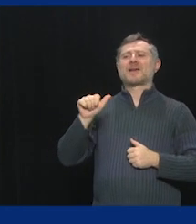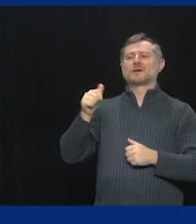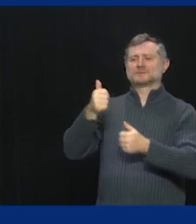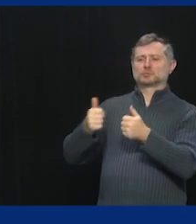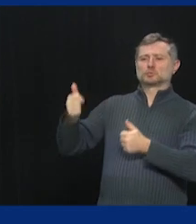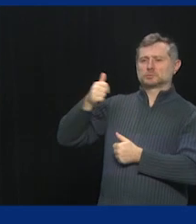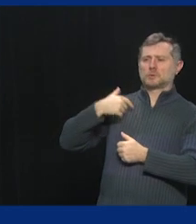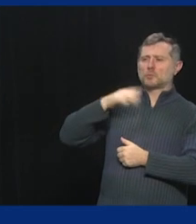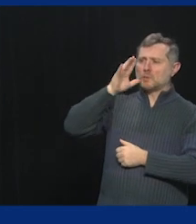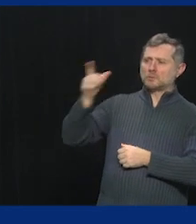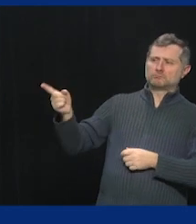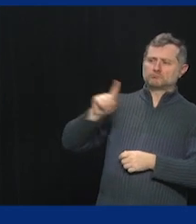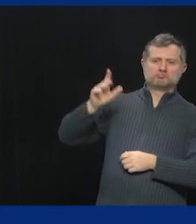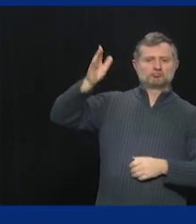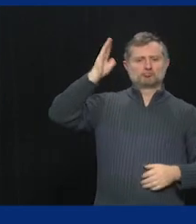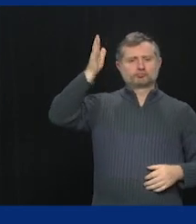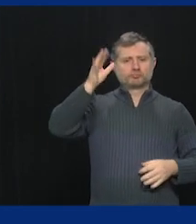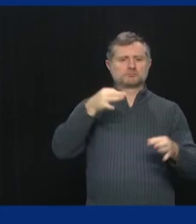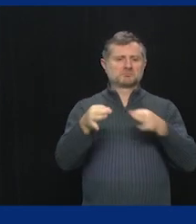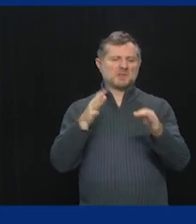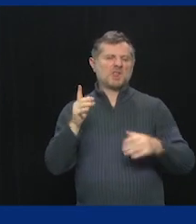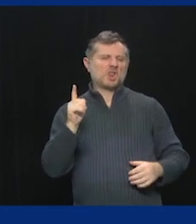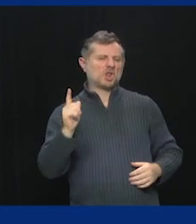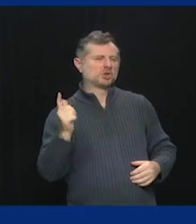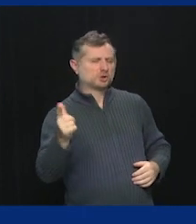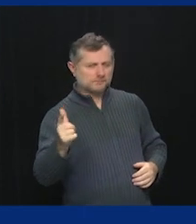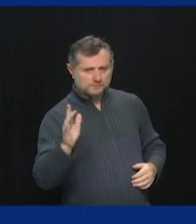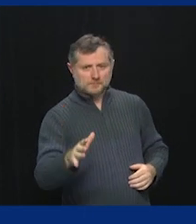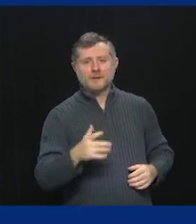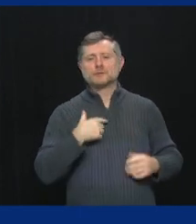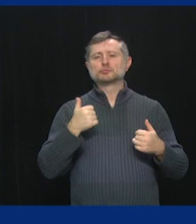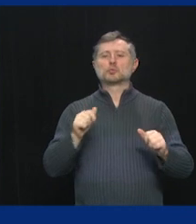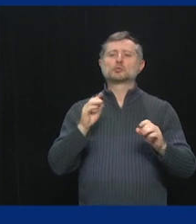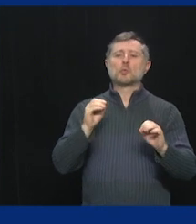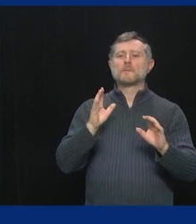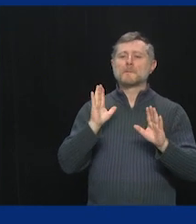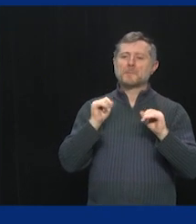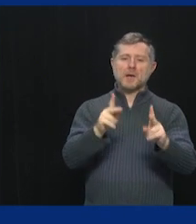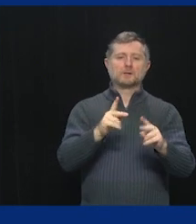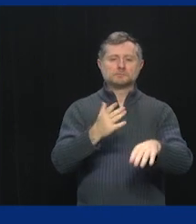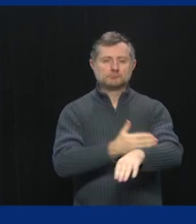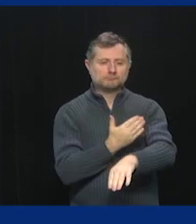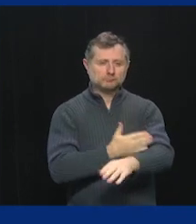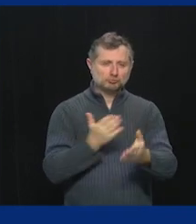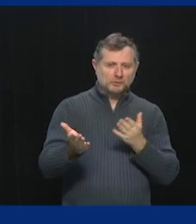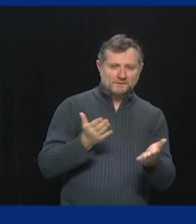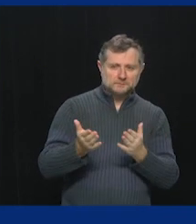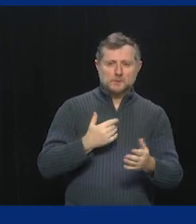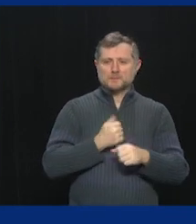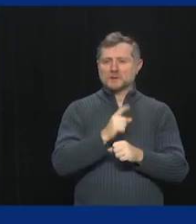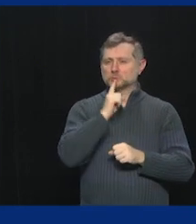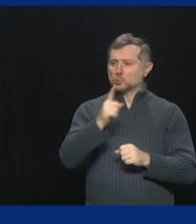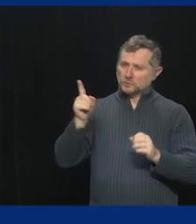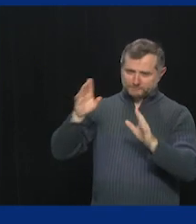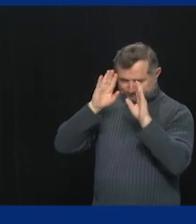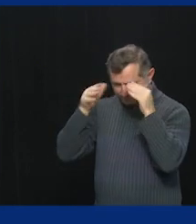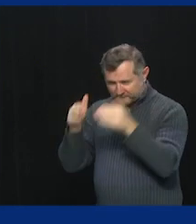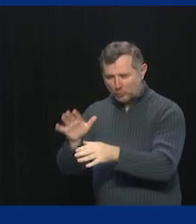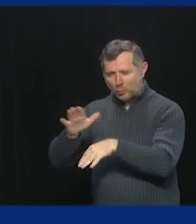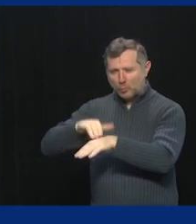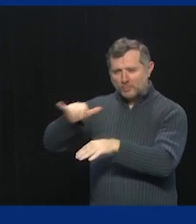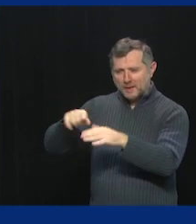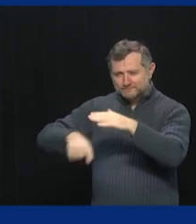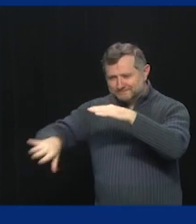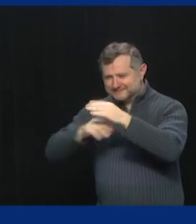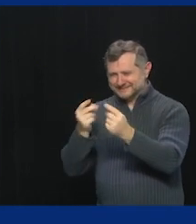to the bottom of this, but we're still trying to get all the services restored, and I want to make sure that they stay focused on service restoration. So, it